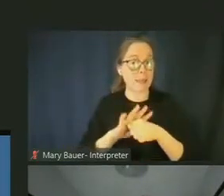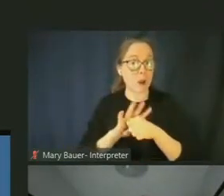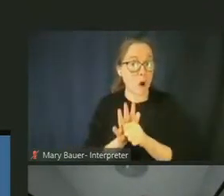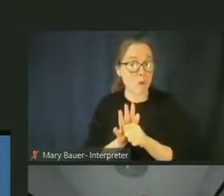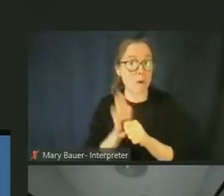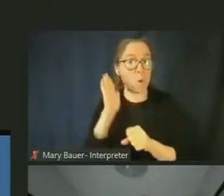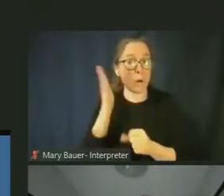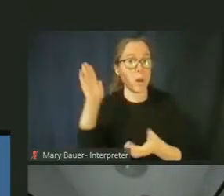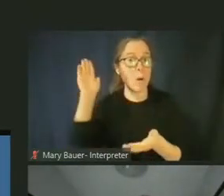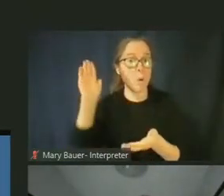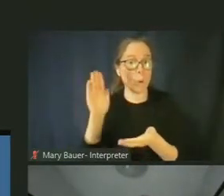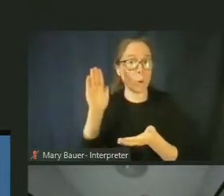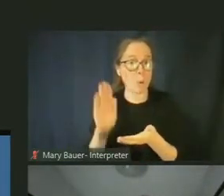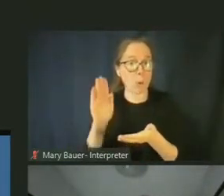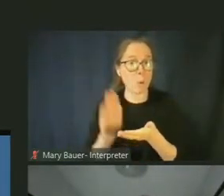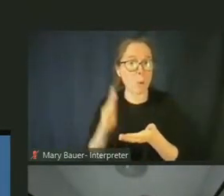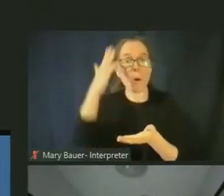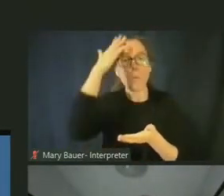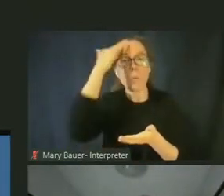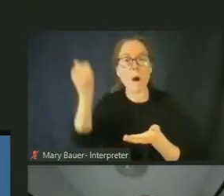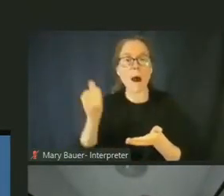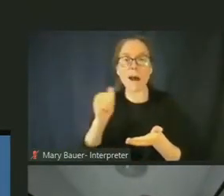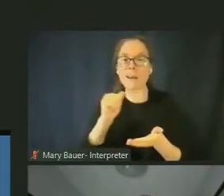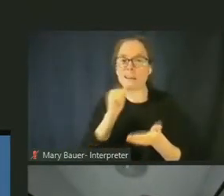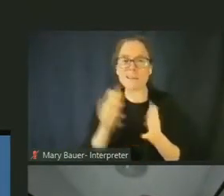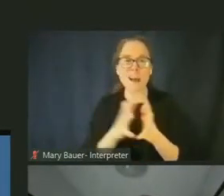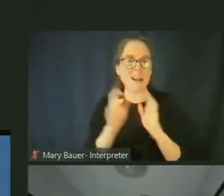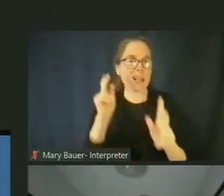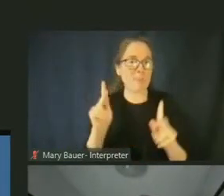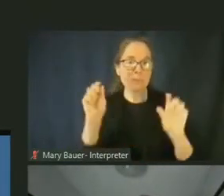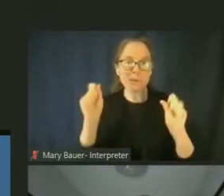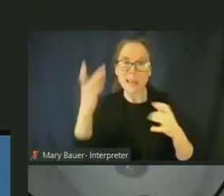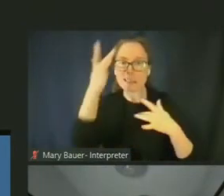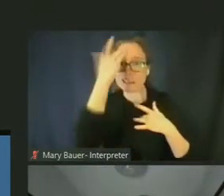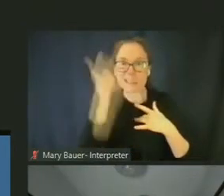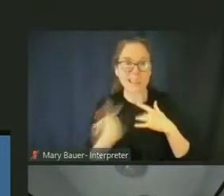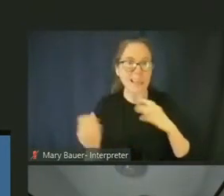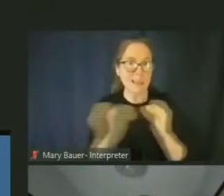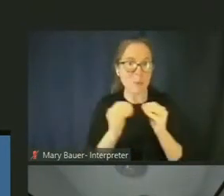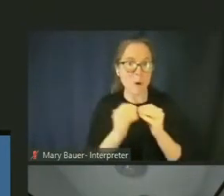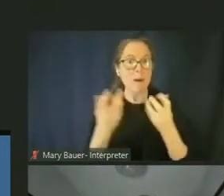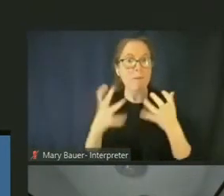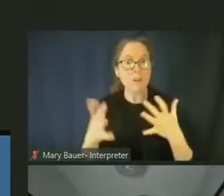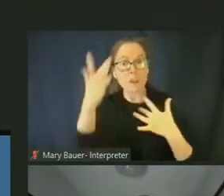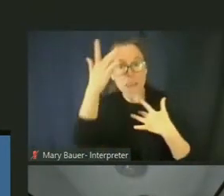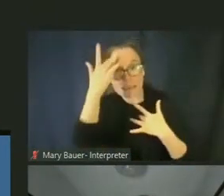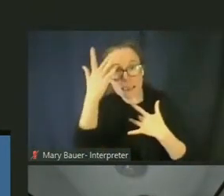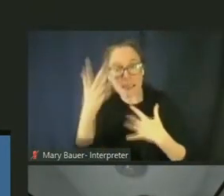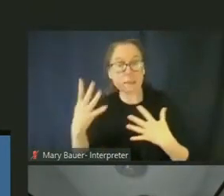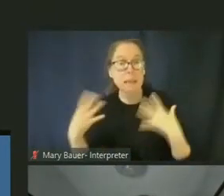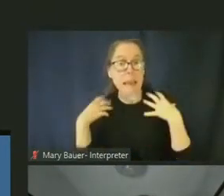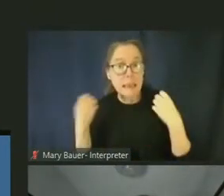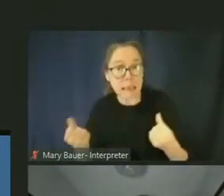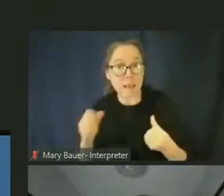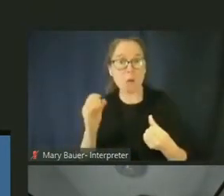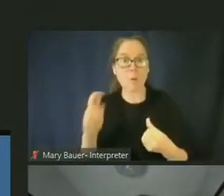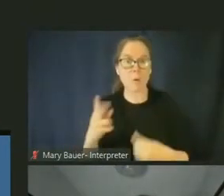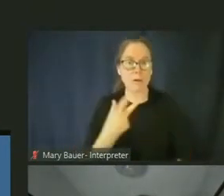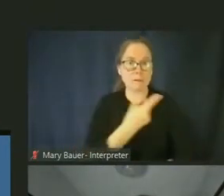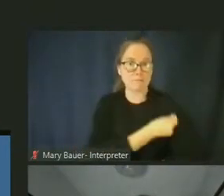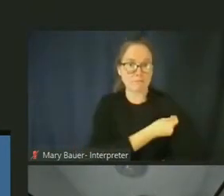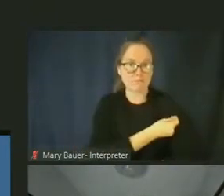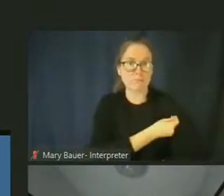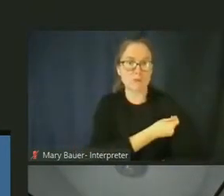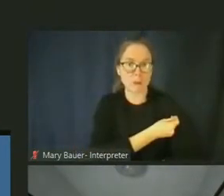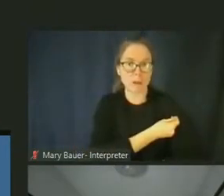enough hosts so that it can no longer stay around. The prediction, and it's hard to know, but right now